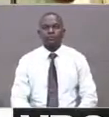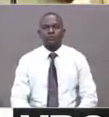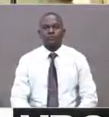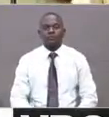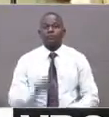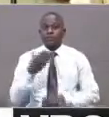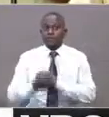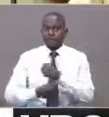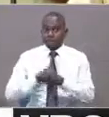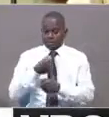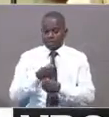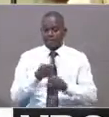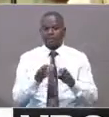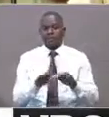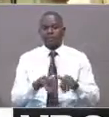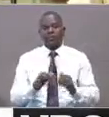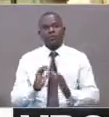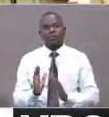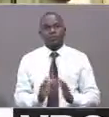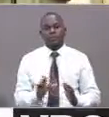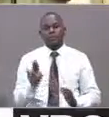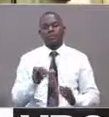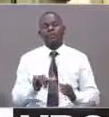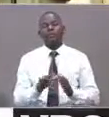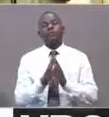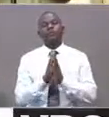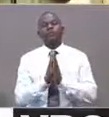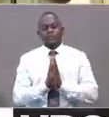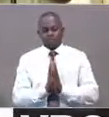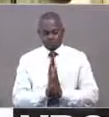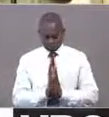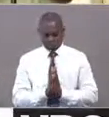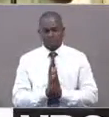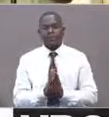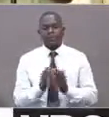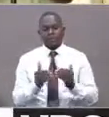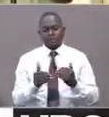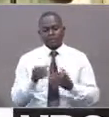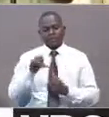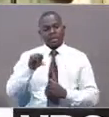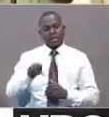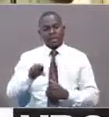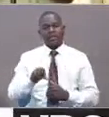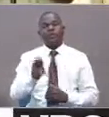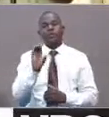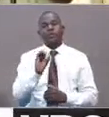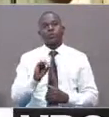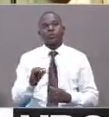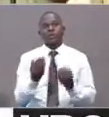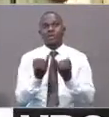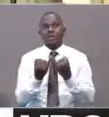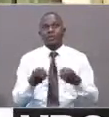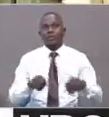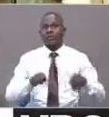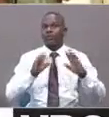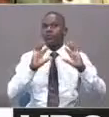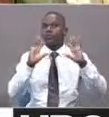Every year, Parliament organizes the National Prayer Breakfast ahead of the 9th October Independence Day anniversary